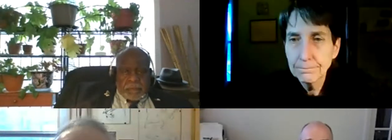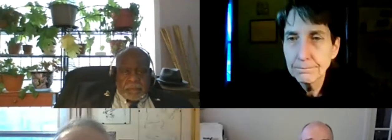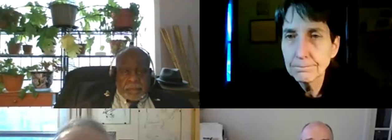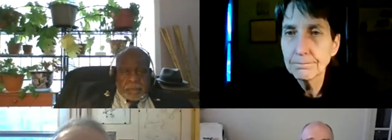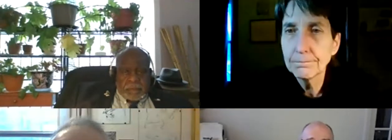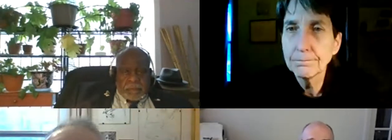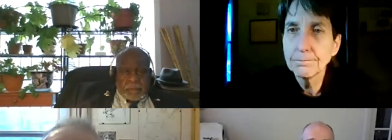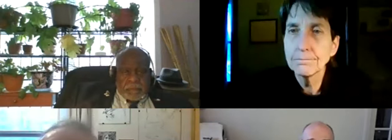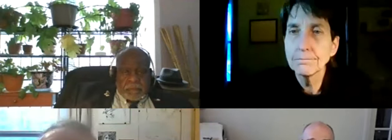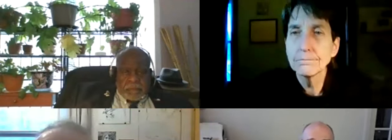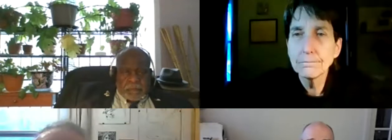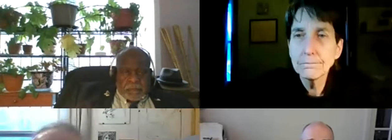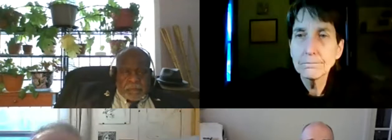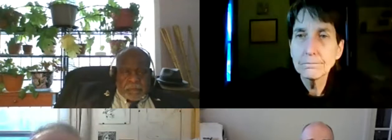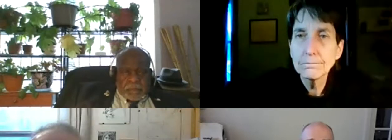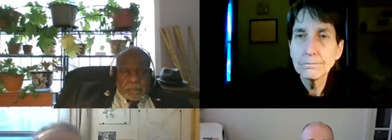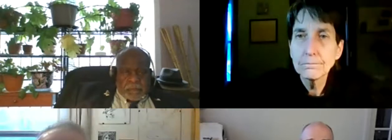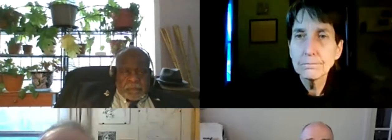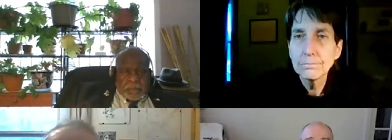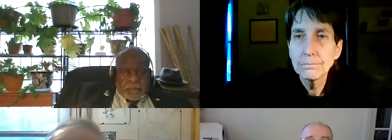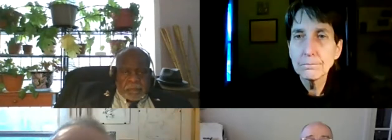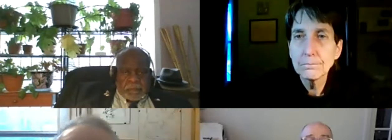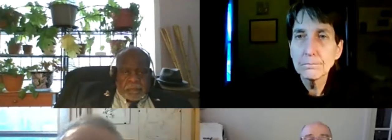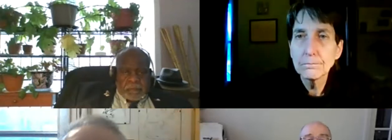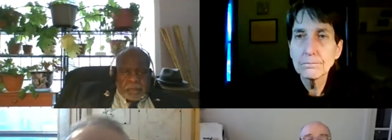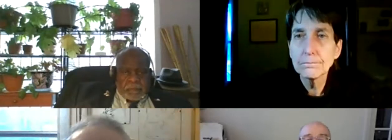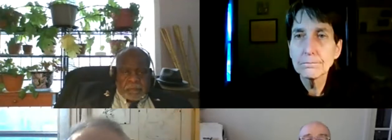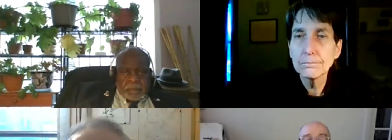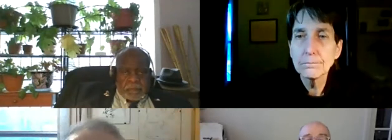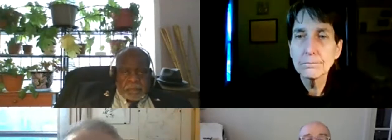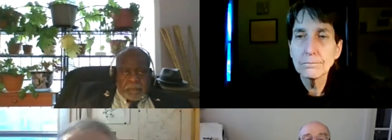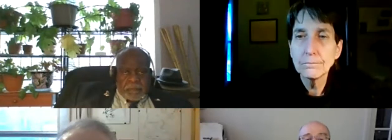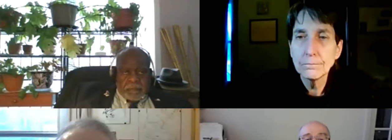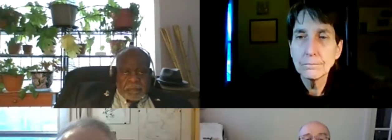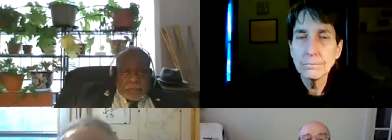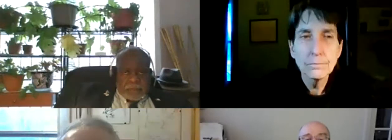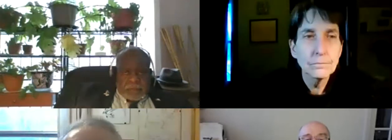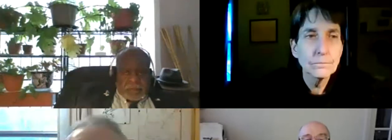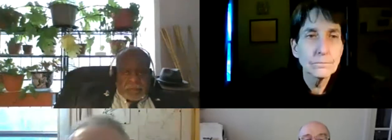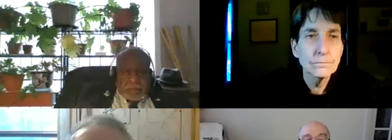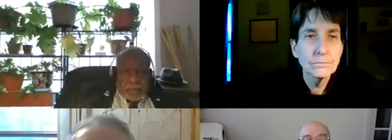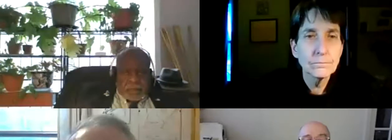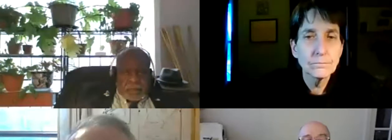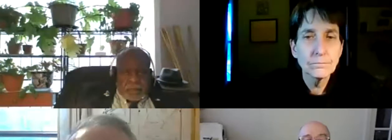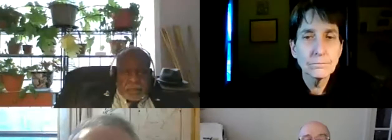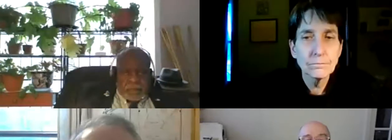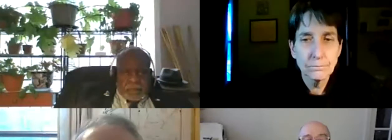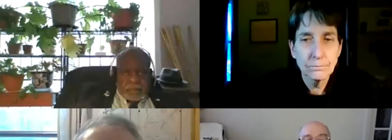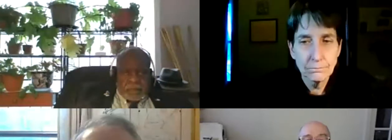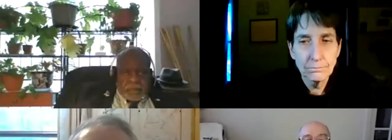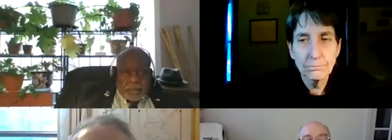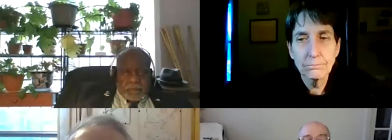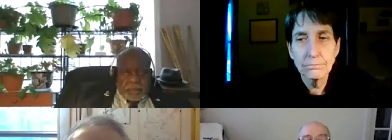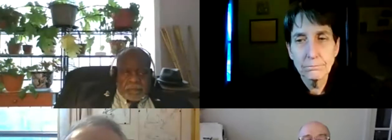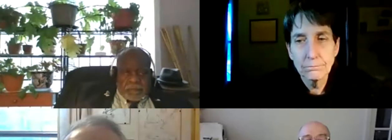like? I'm going to just quickly finish the ones that were submitted in advance, and then we can move on to that.